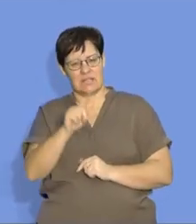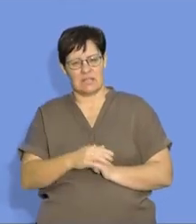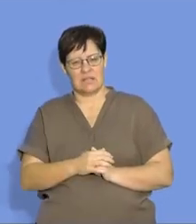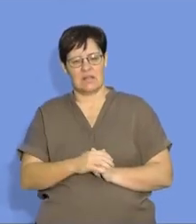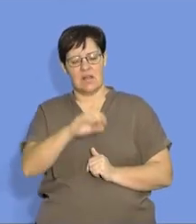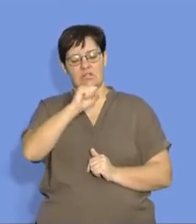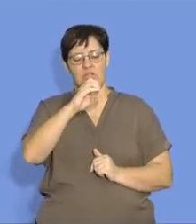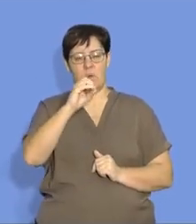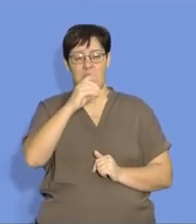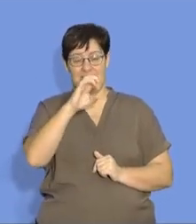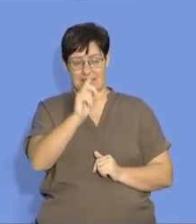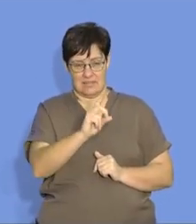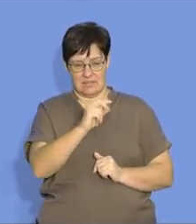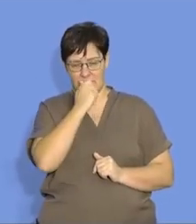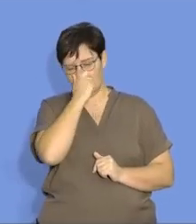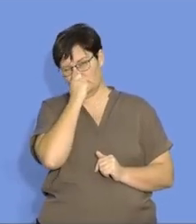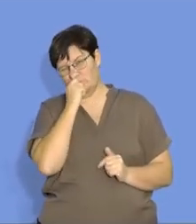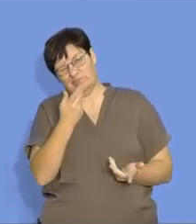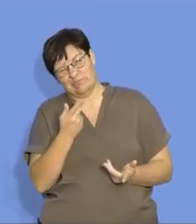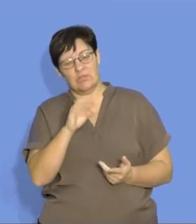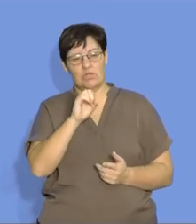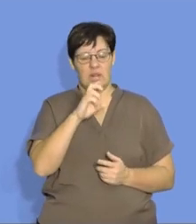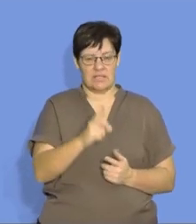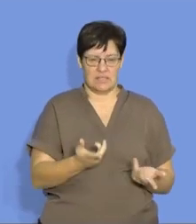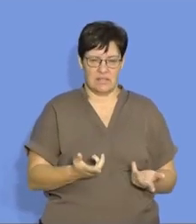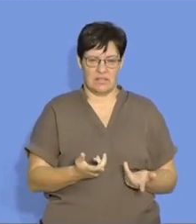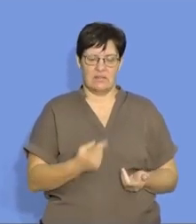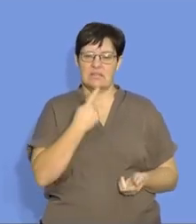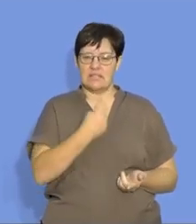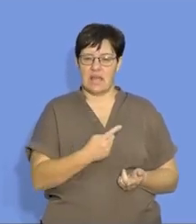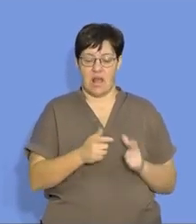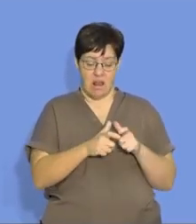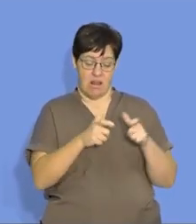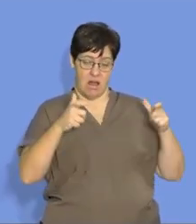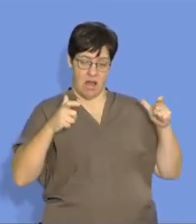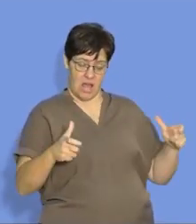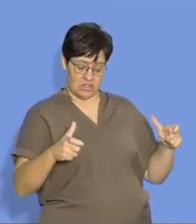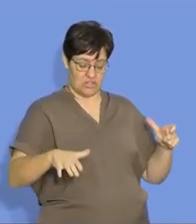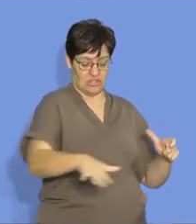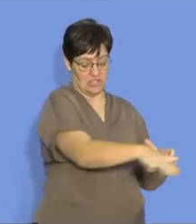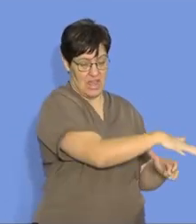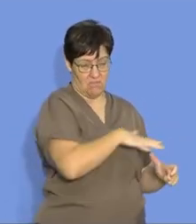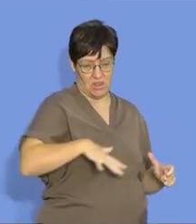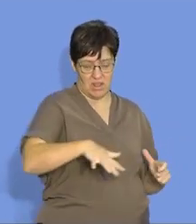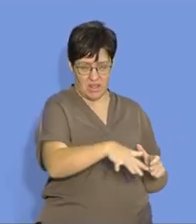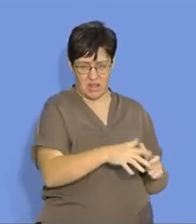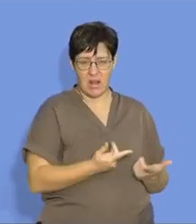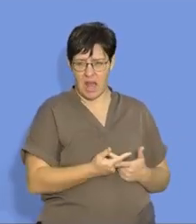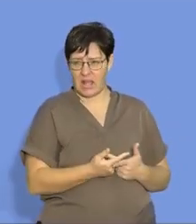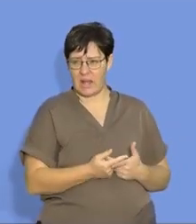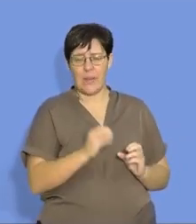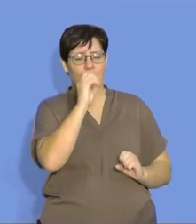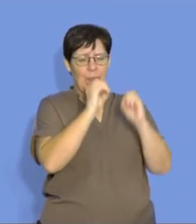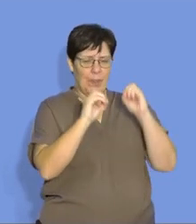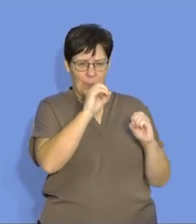in terms of solids. So when we look at solids, when we talk about a large surface area, we talk